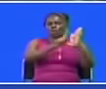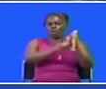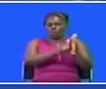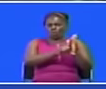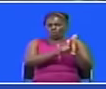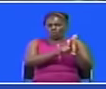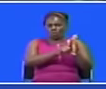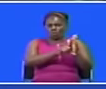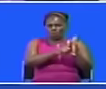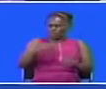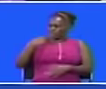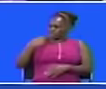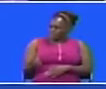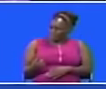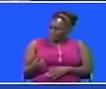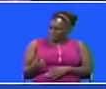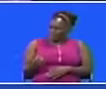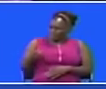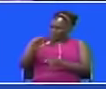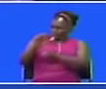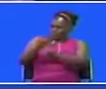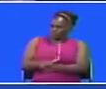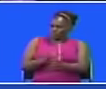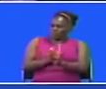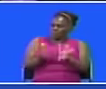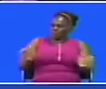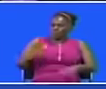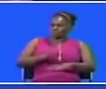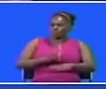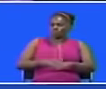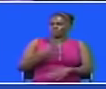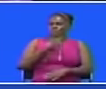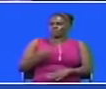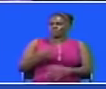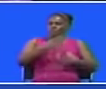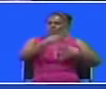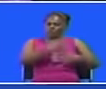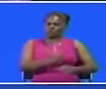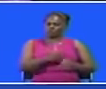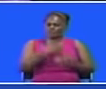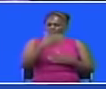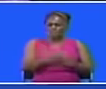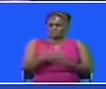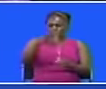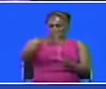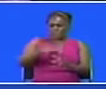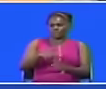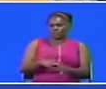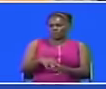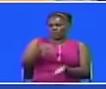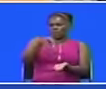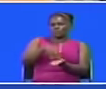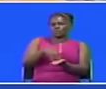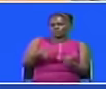law, arguing that would undermine public goodwill and confidence in next year's polls, a